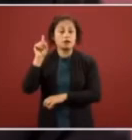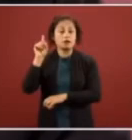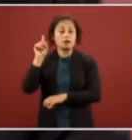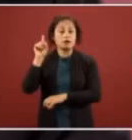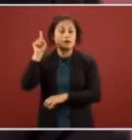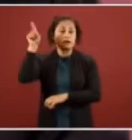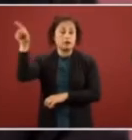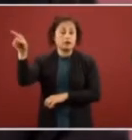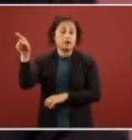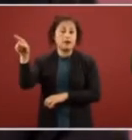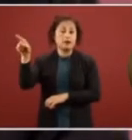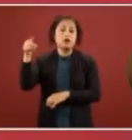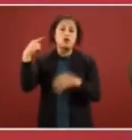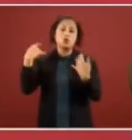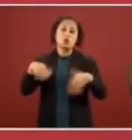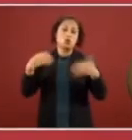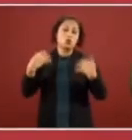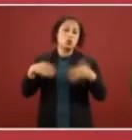document.